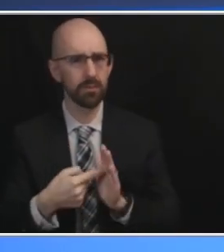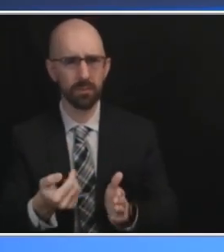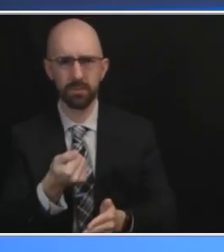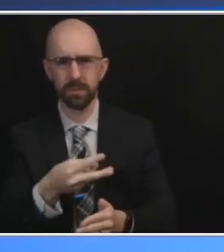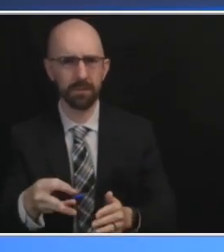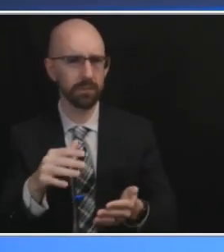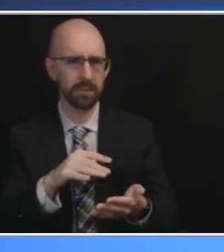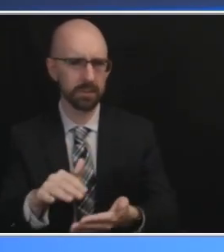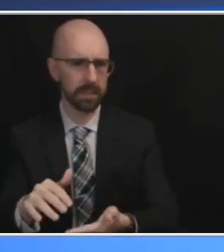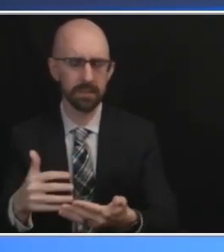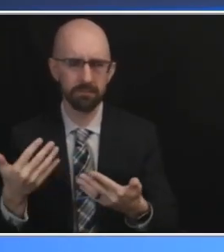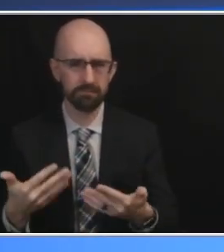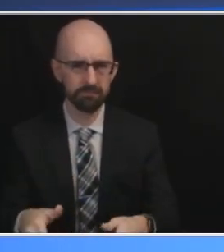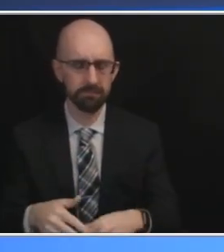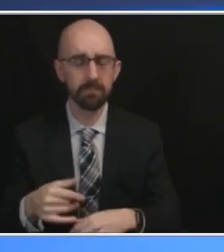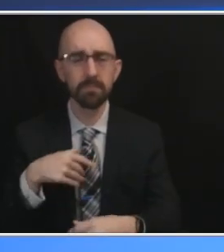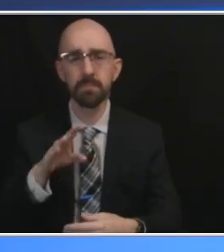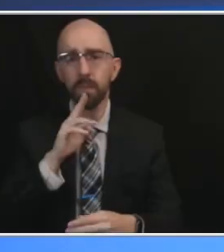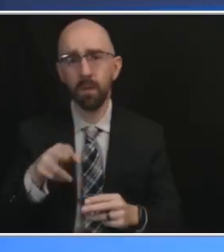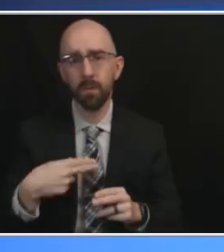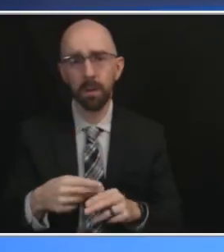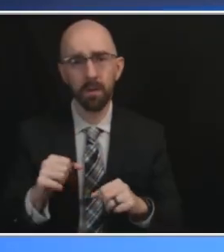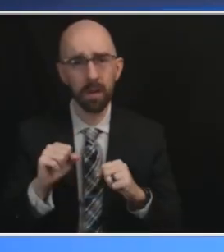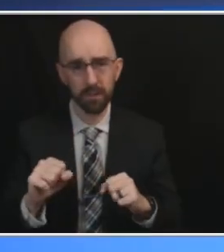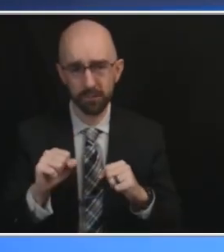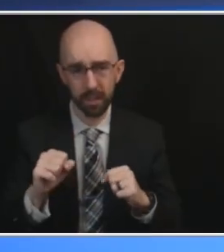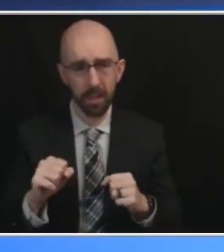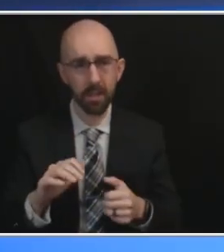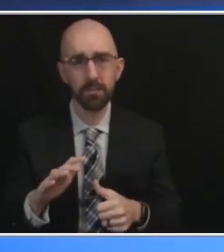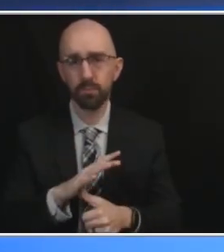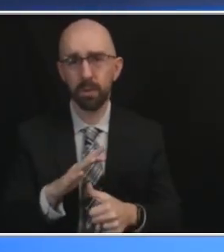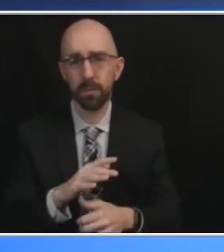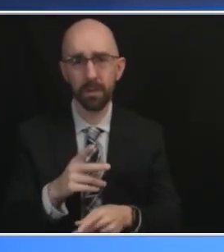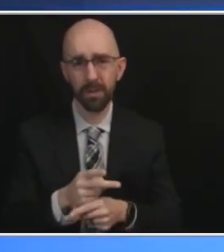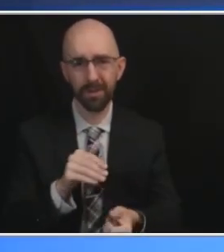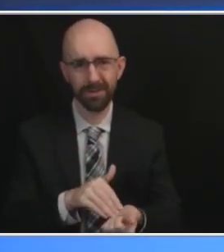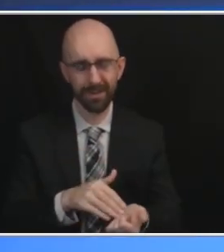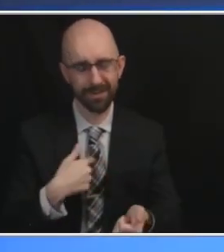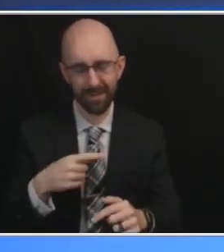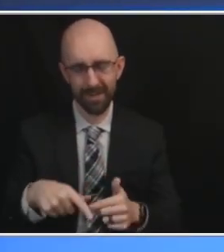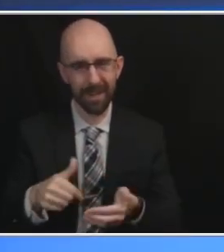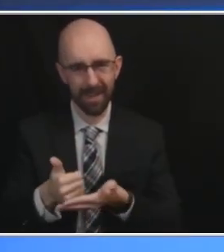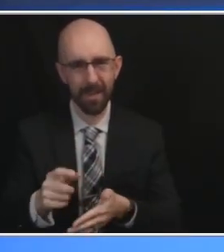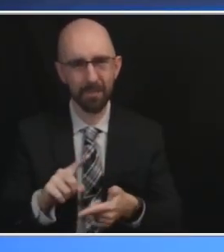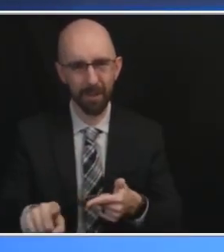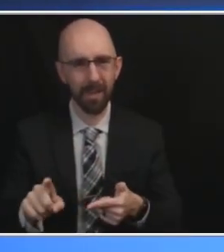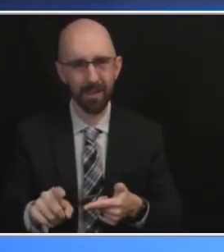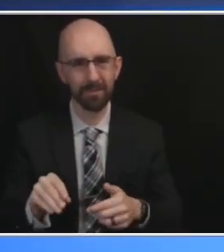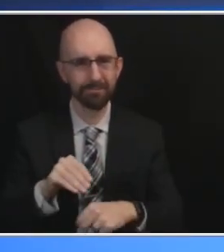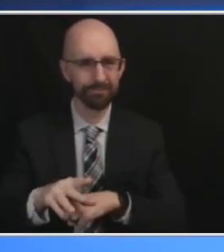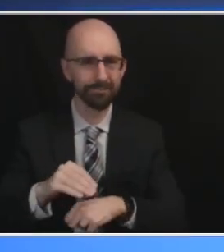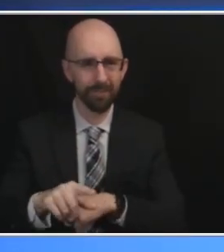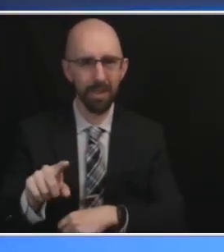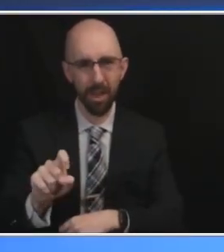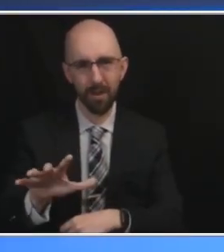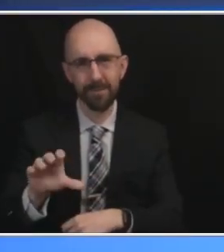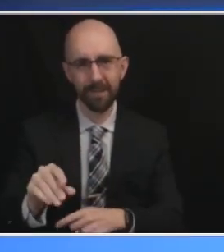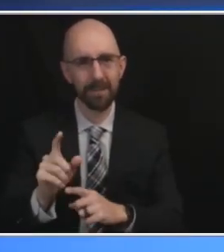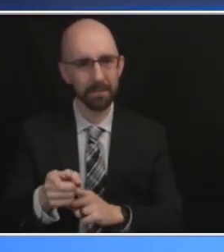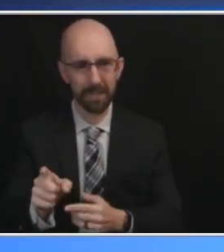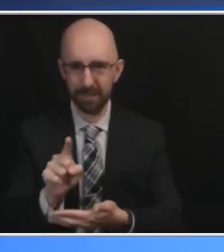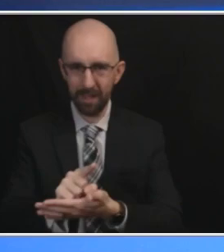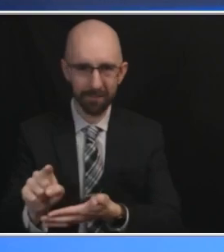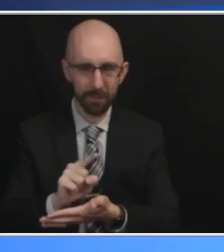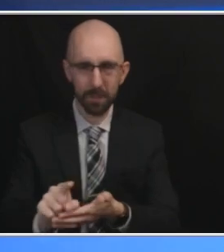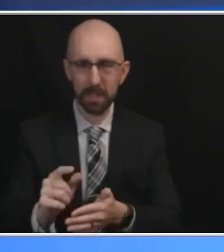when we talk about exercise, I'm a primary care doc, so I can't help but counsel on this a little bit, but we're talking 150 minutes every single week of moderate